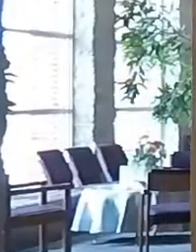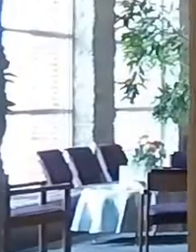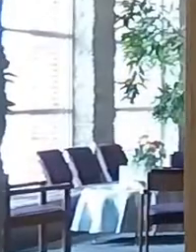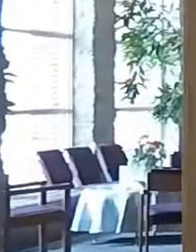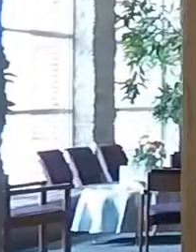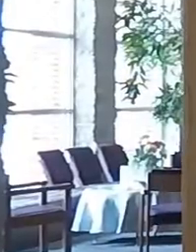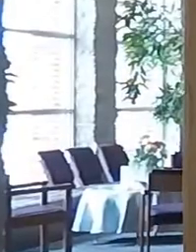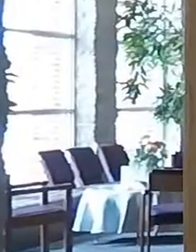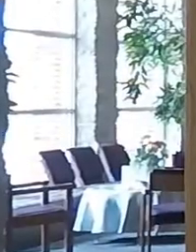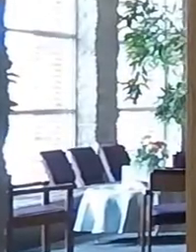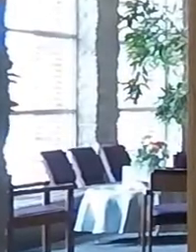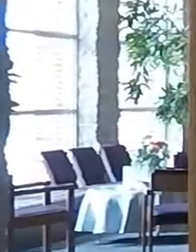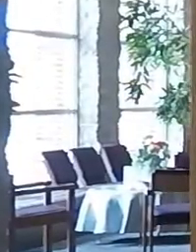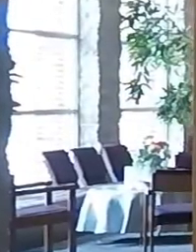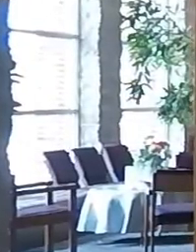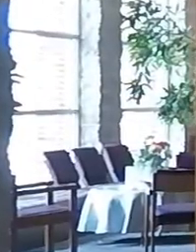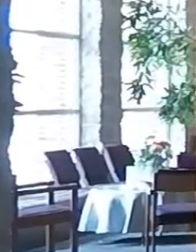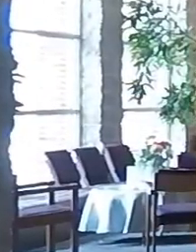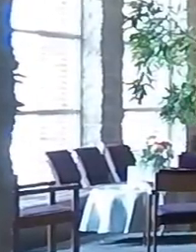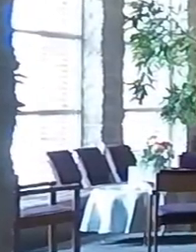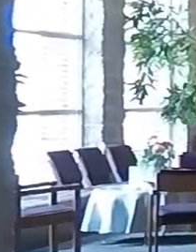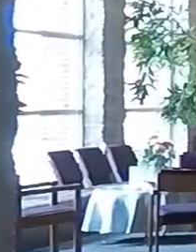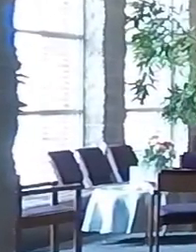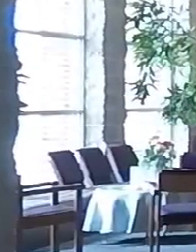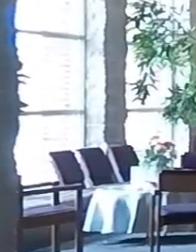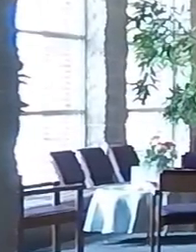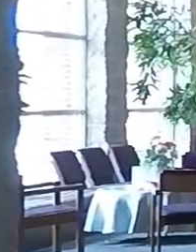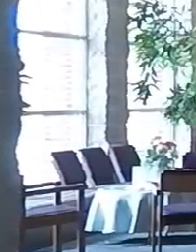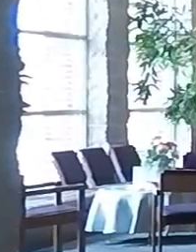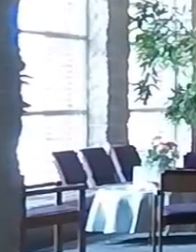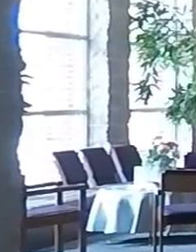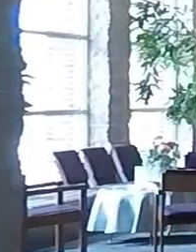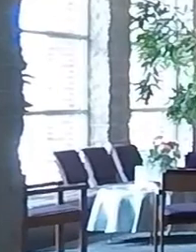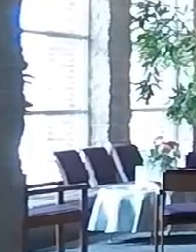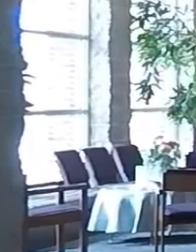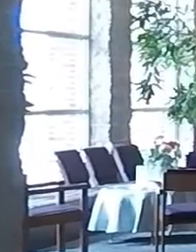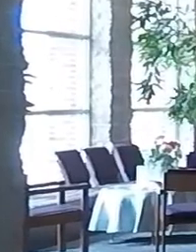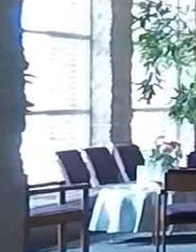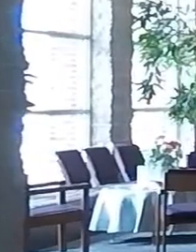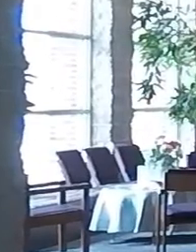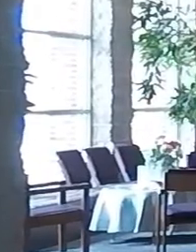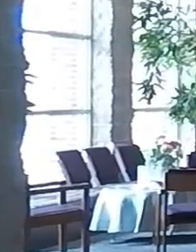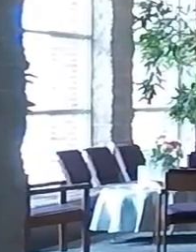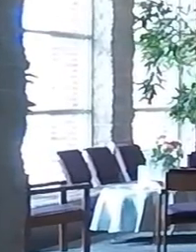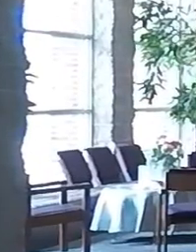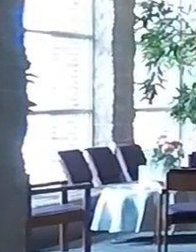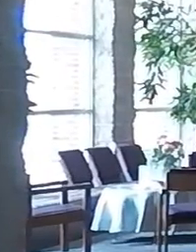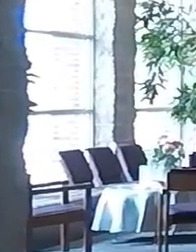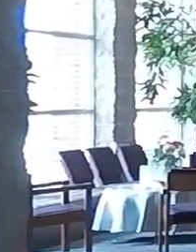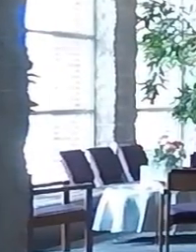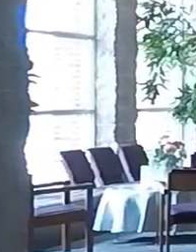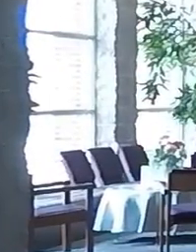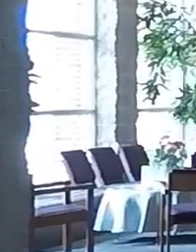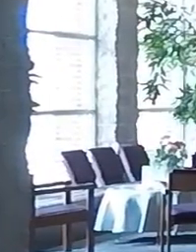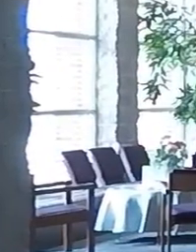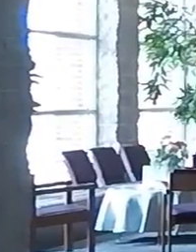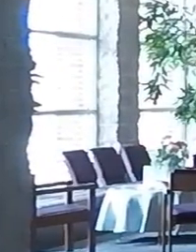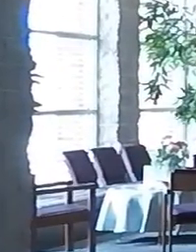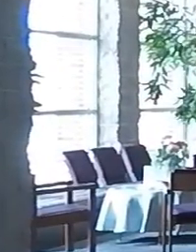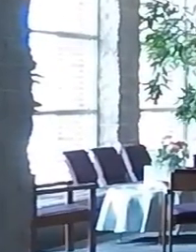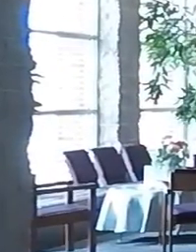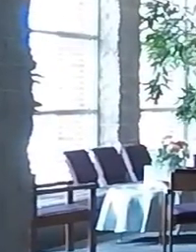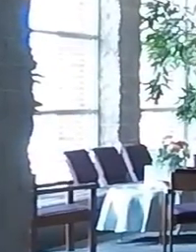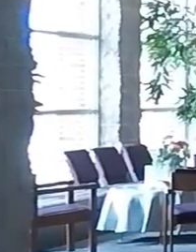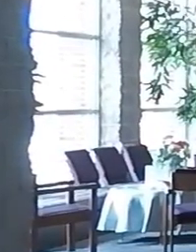So glad you joined us today. I hope you had a great time. I know that I did. I love the meditation. I love the music. I enjoyed